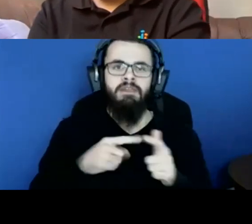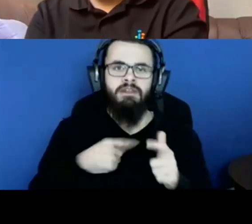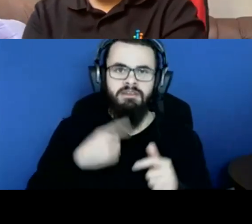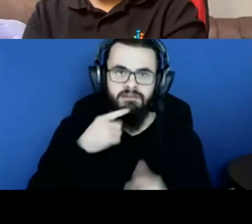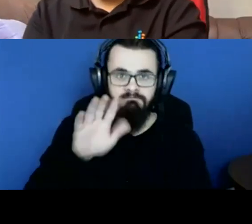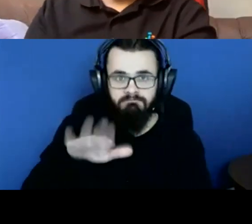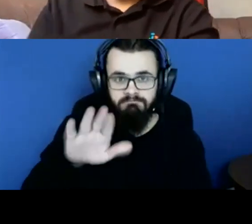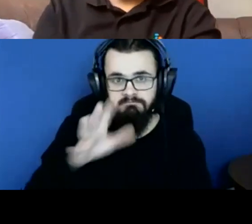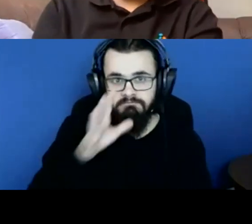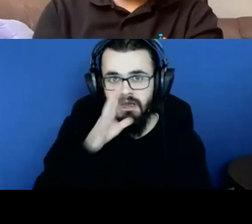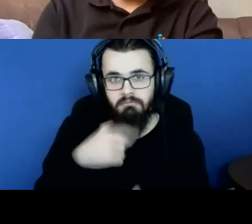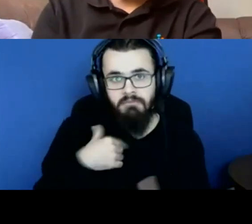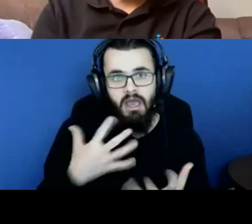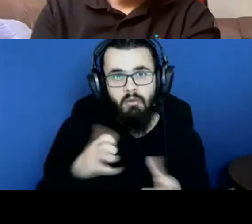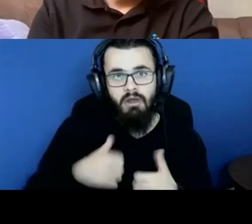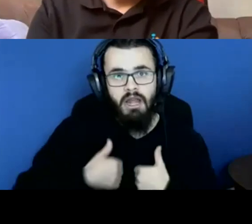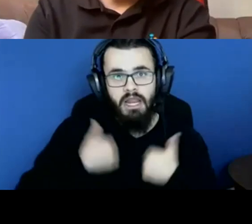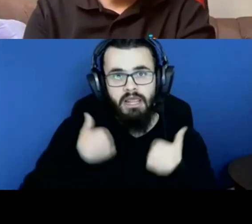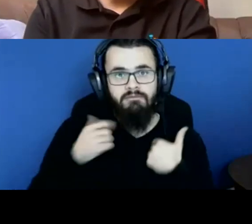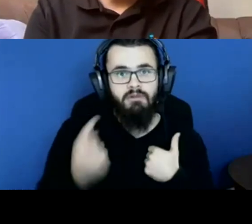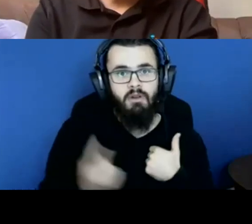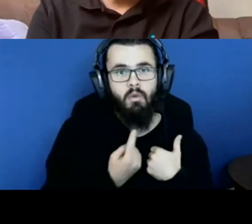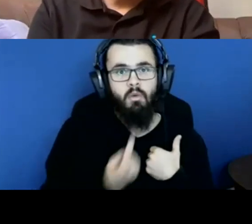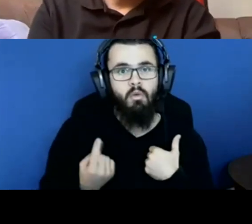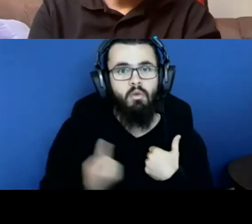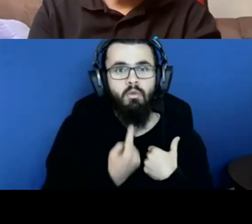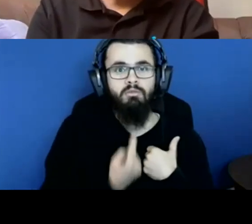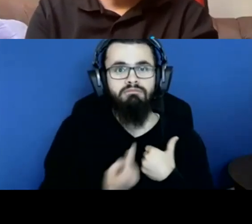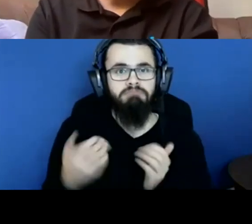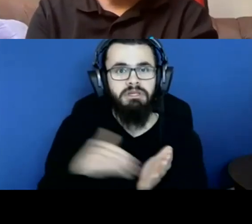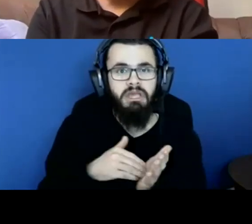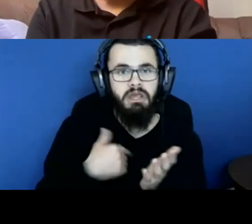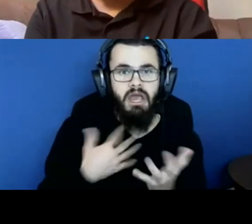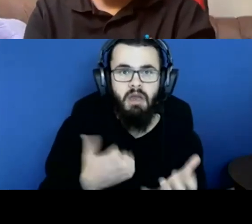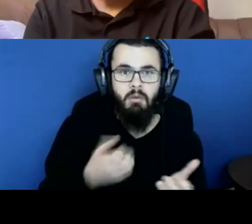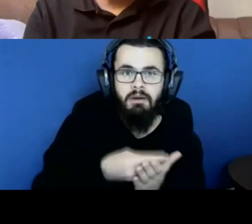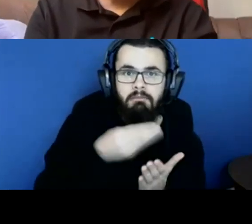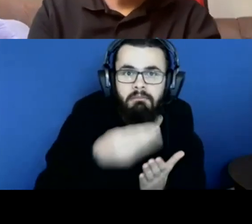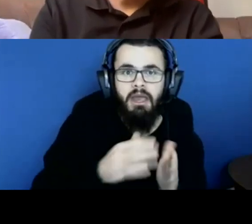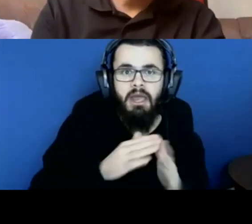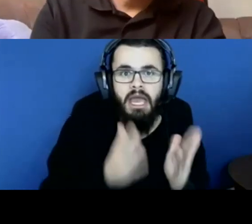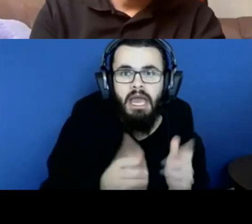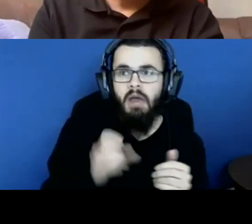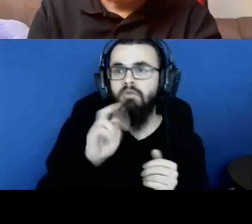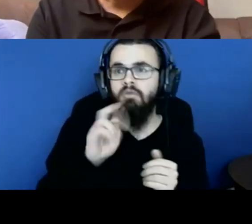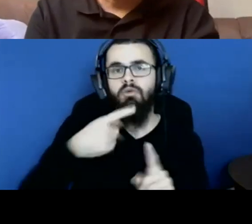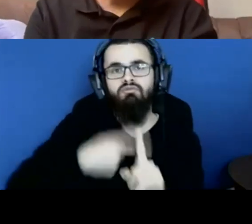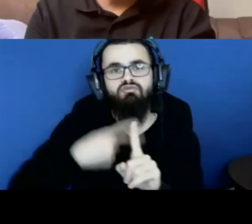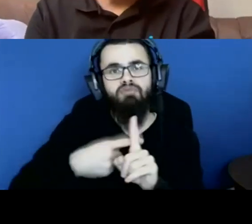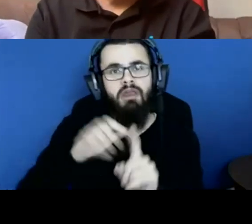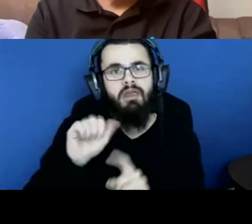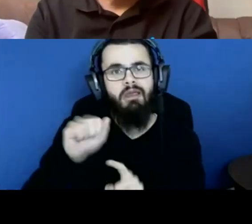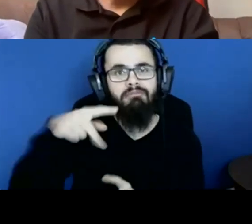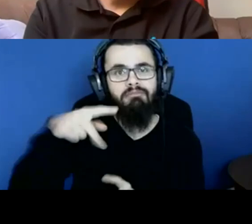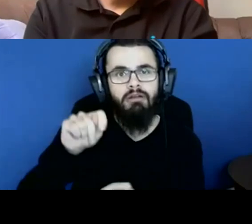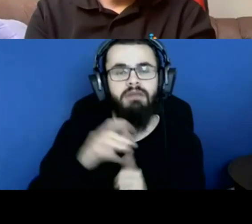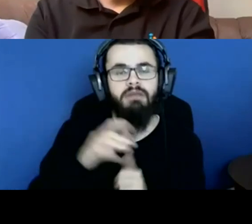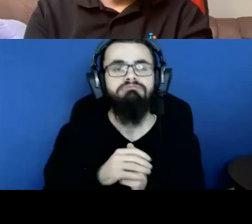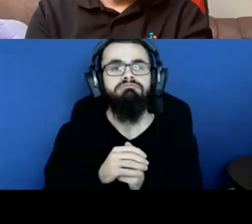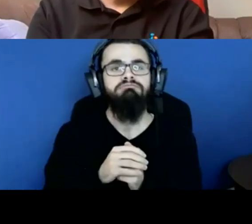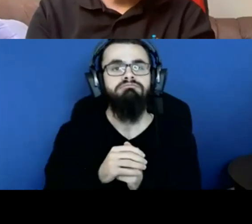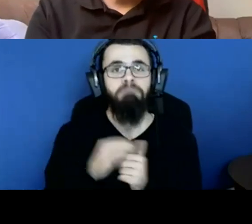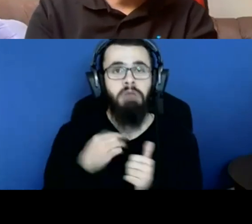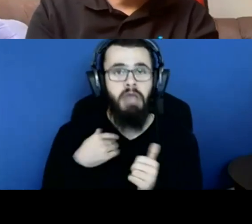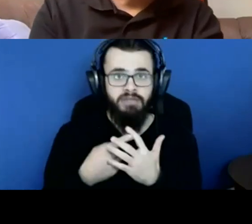to go and live on my own again. I'm going to get me a house or an apartment. So I got to looking for all that. And